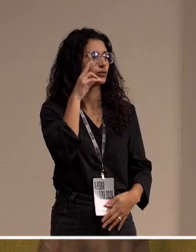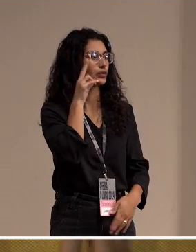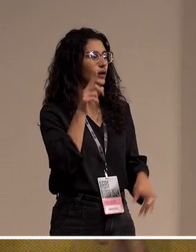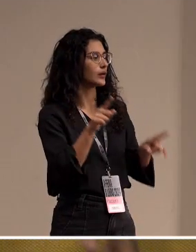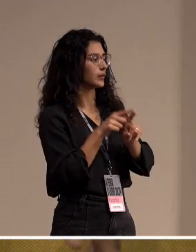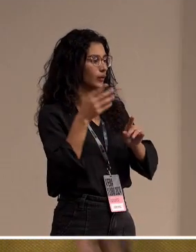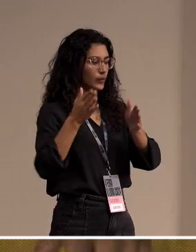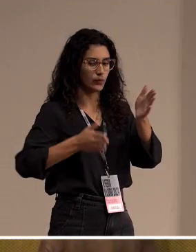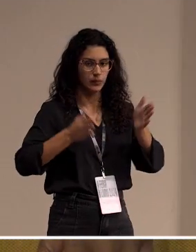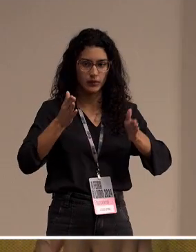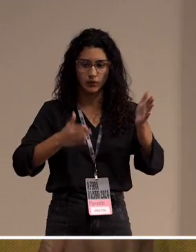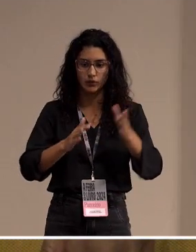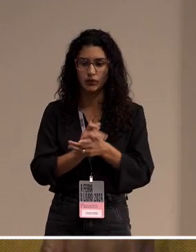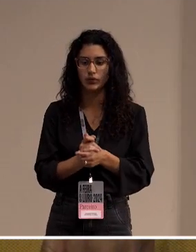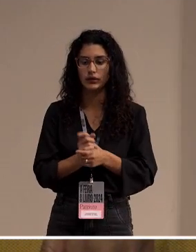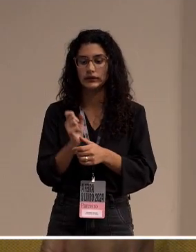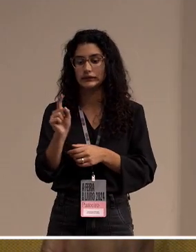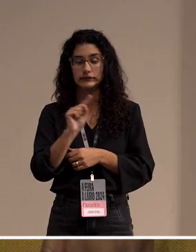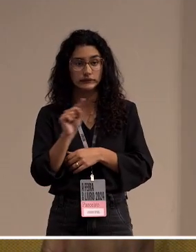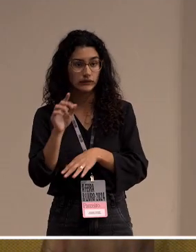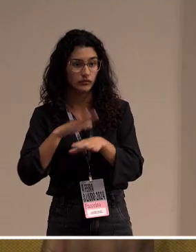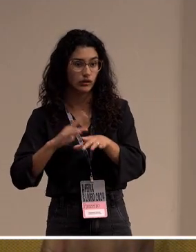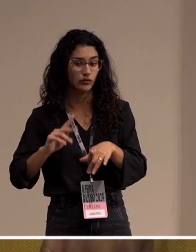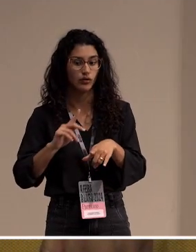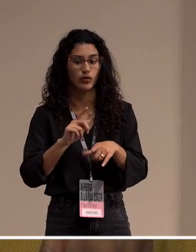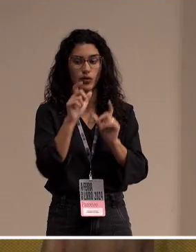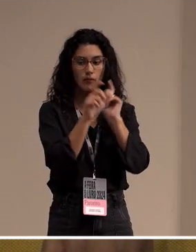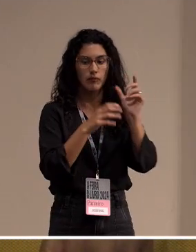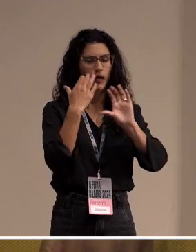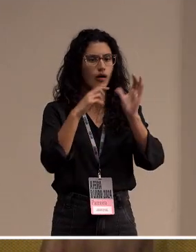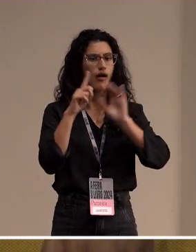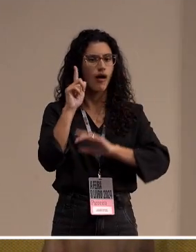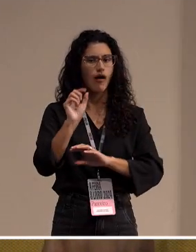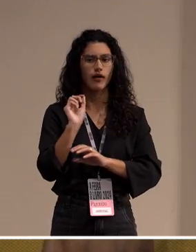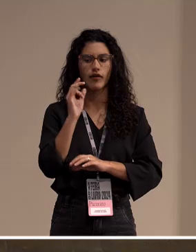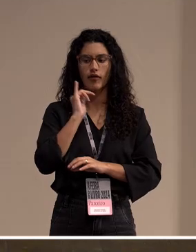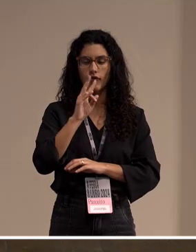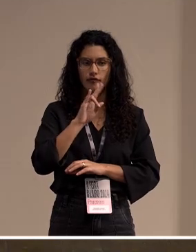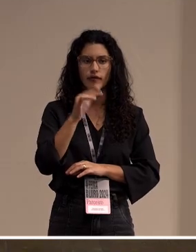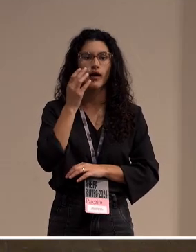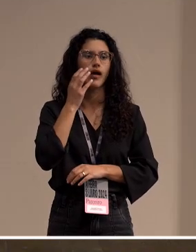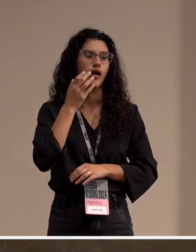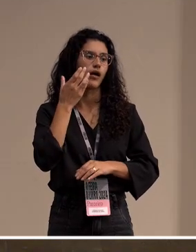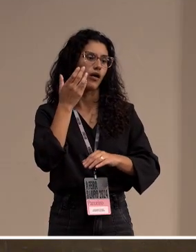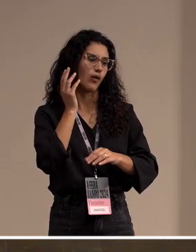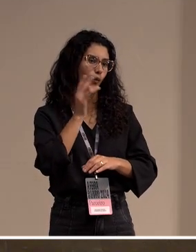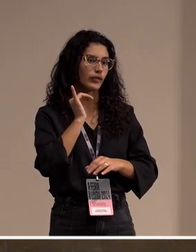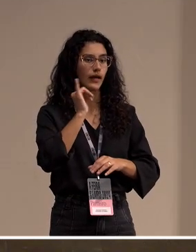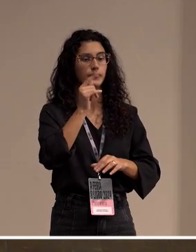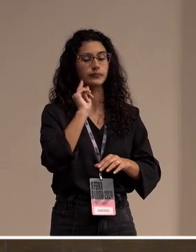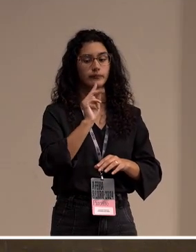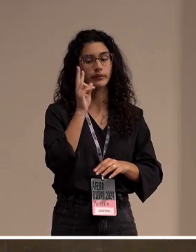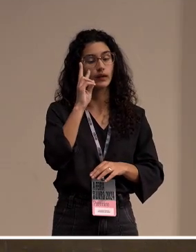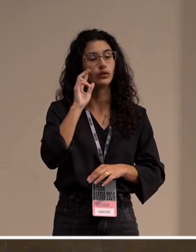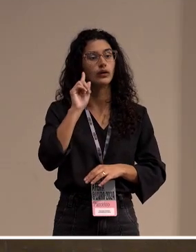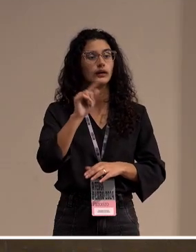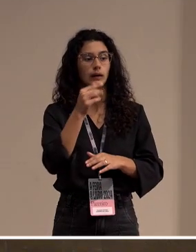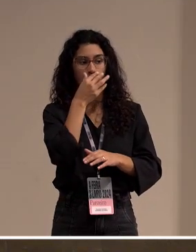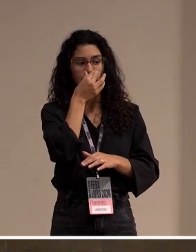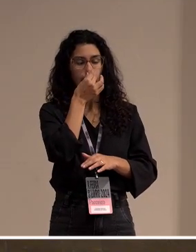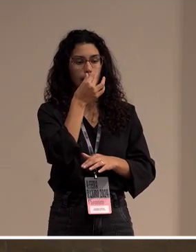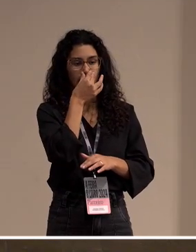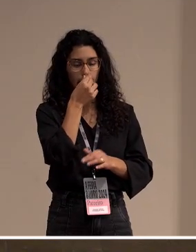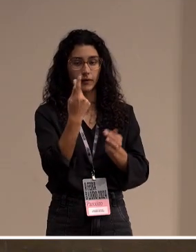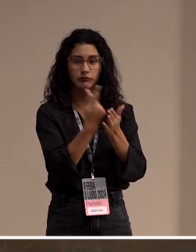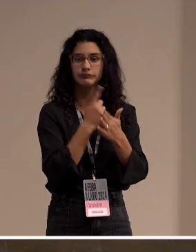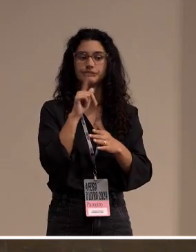did the enslaving will tell the story. And their story is incorrect, and it's inaccurate, and it must be